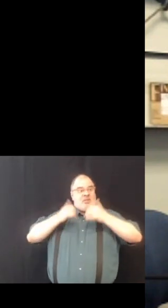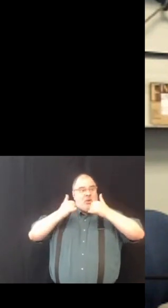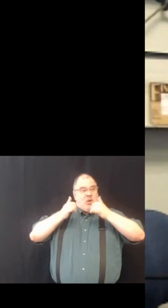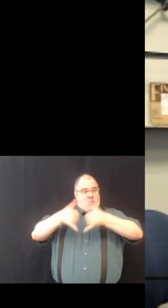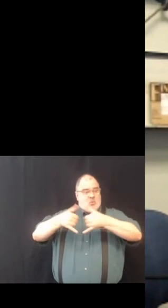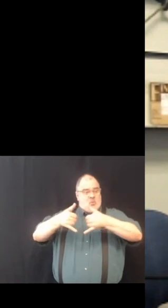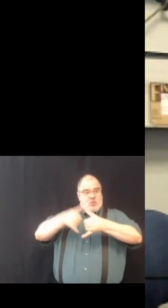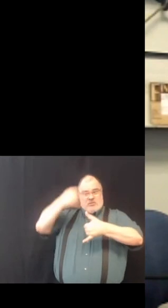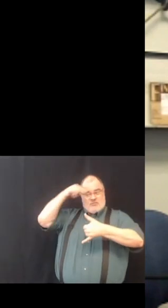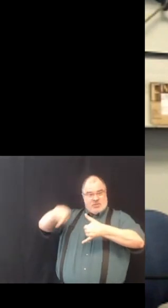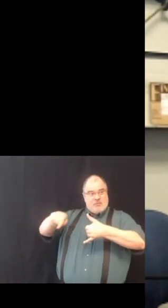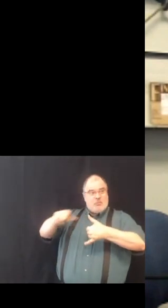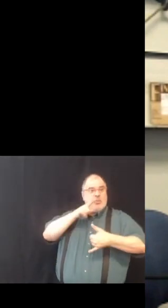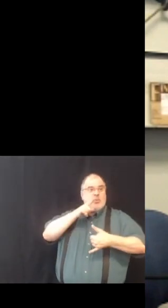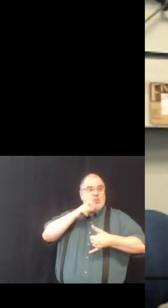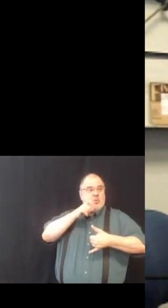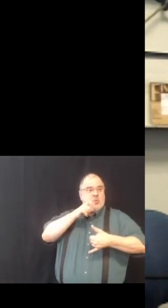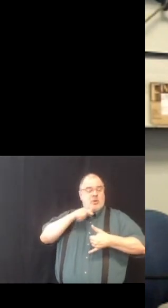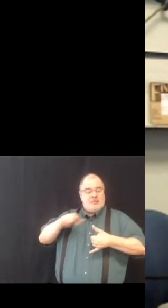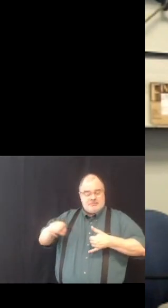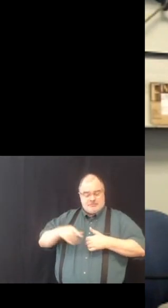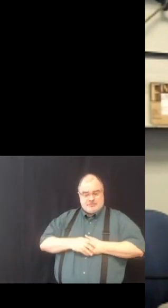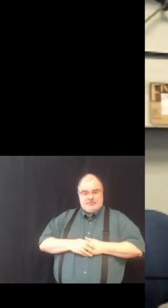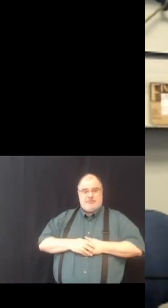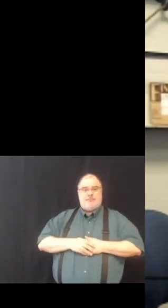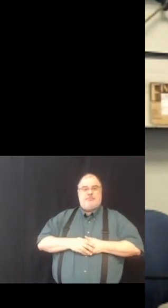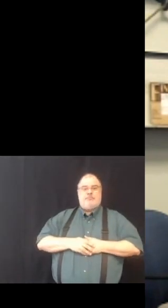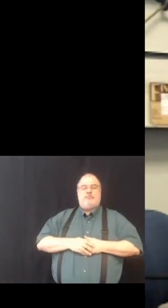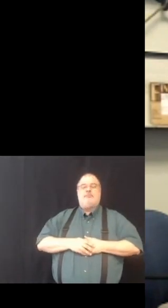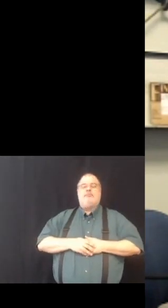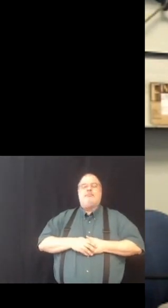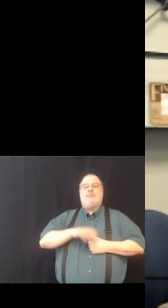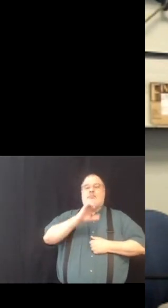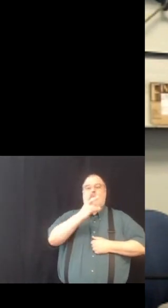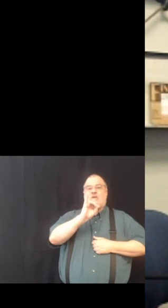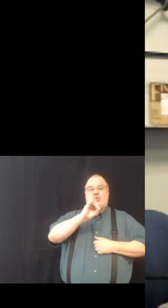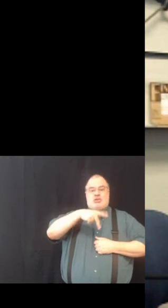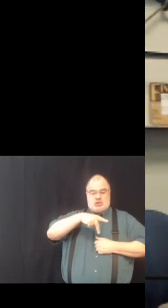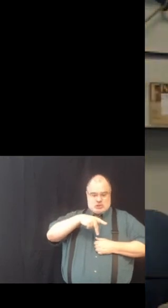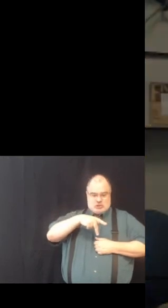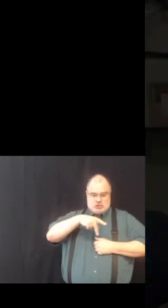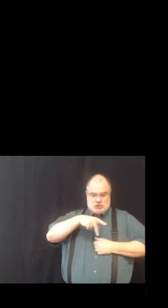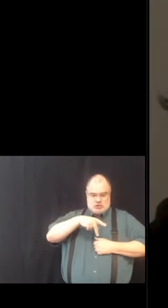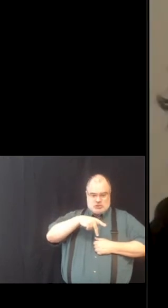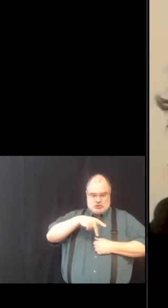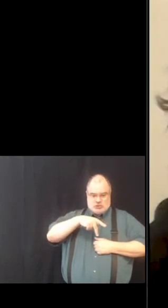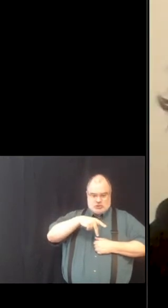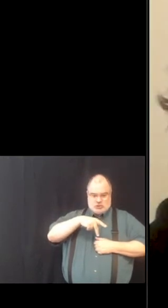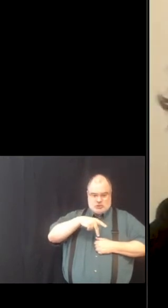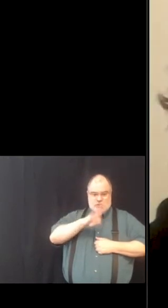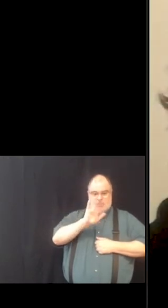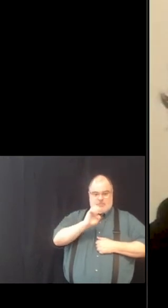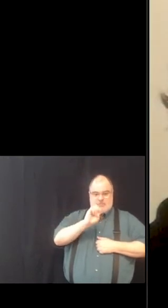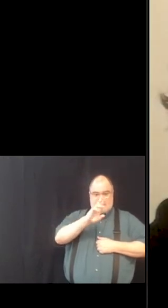Italian Ice and Frozen Custard of Lake Buena Vista are shop owners Chip Byers and Andrew Collins.